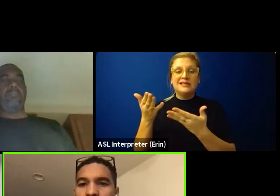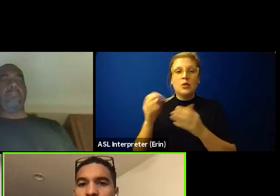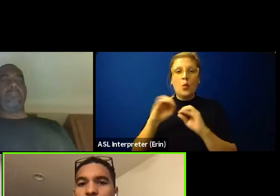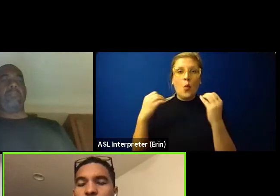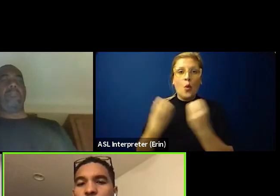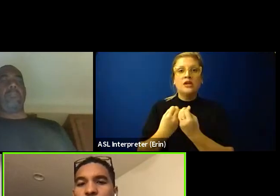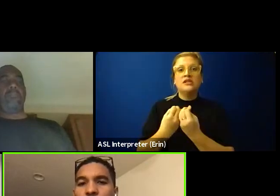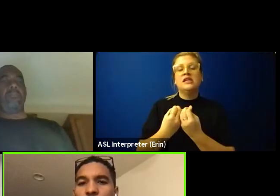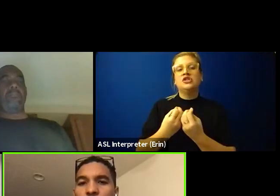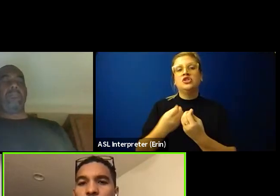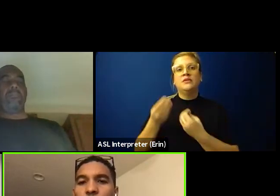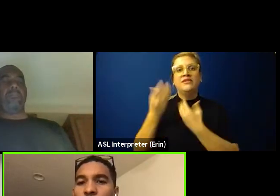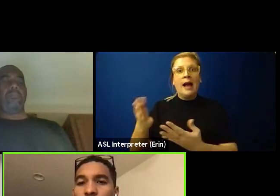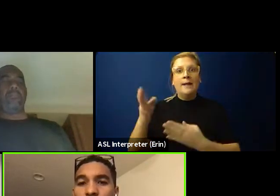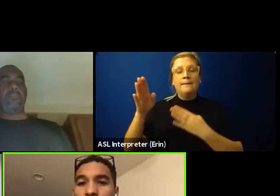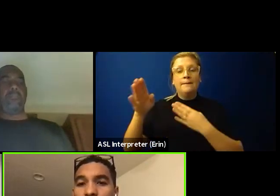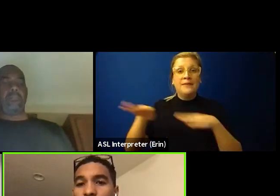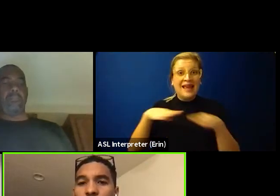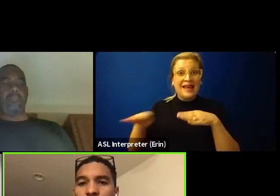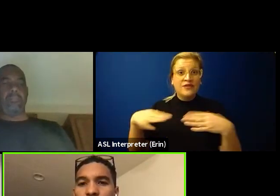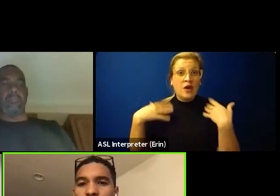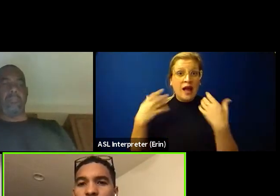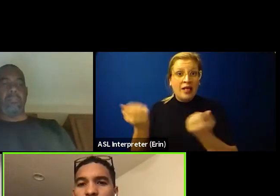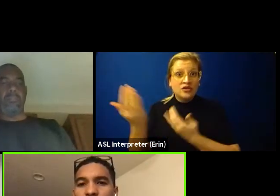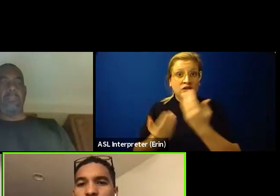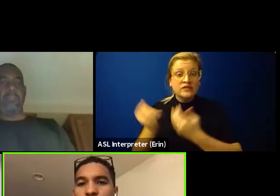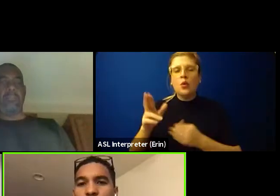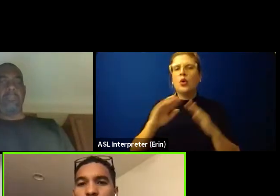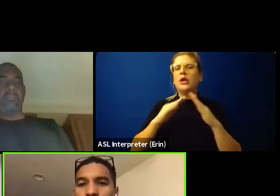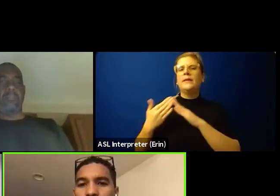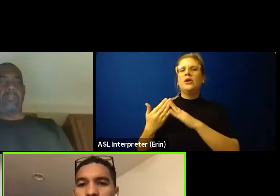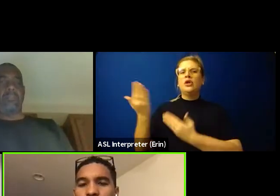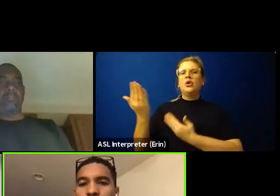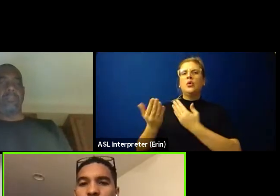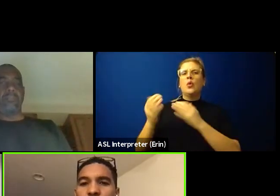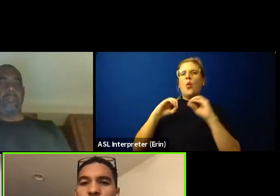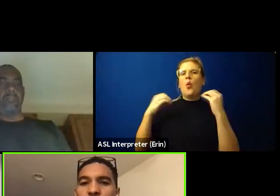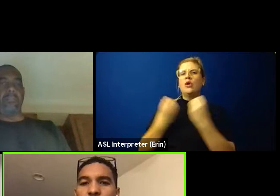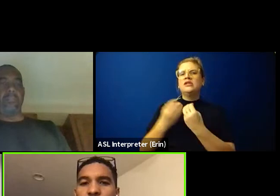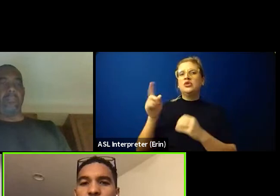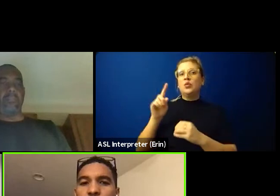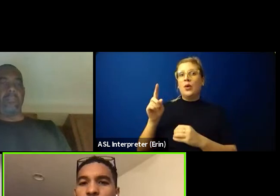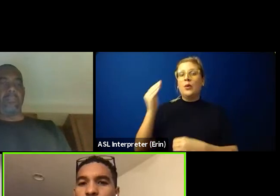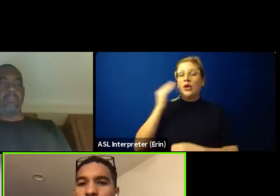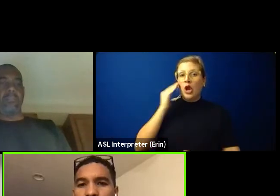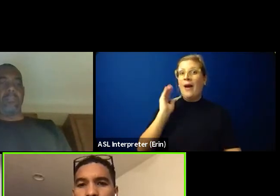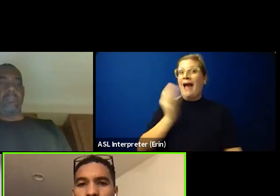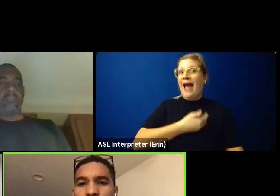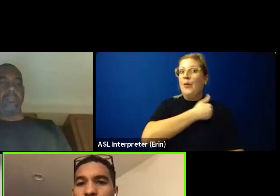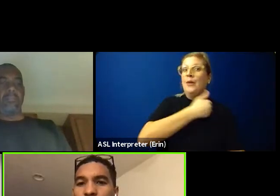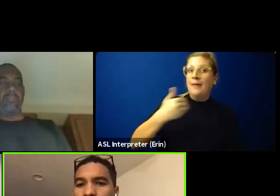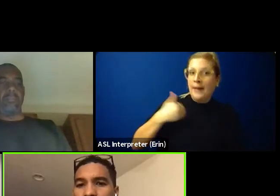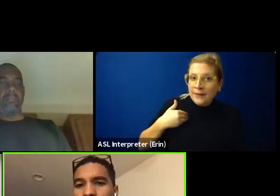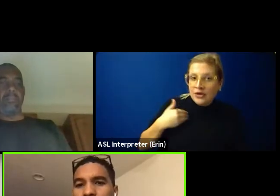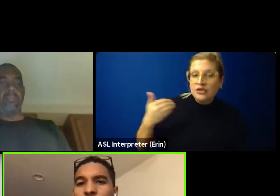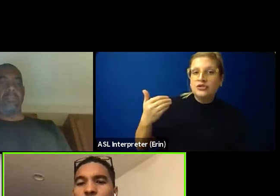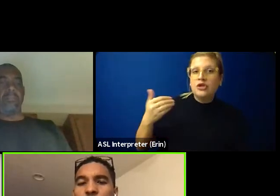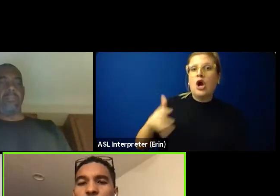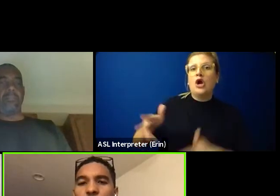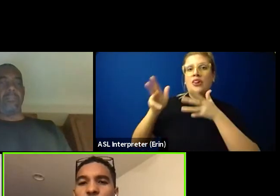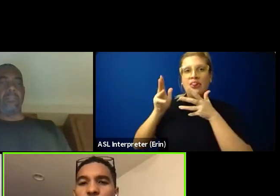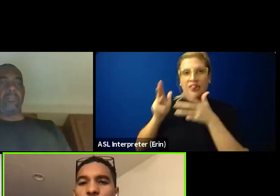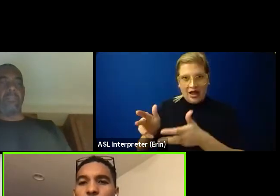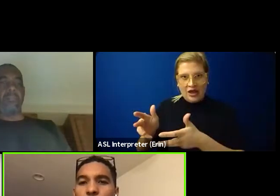health services, for example, or even community organizations that we know our members have a really big footprint or need